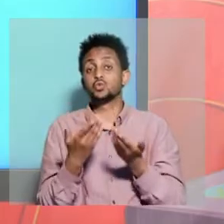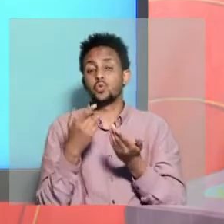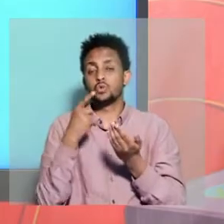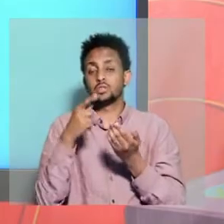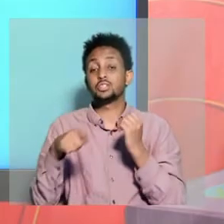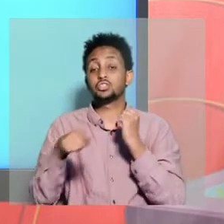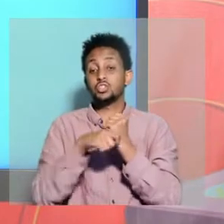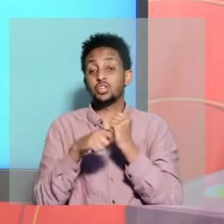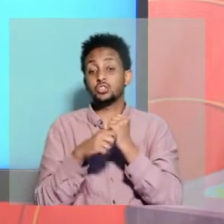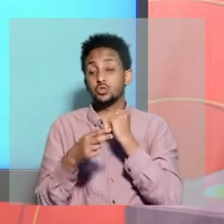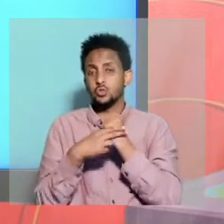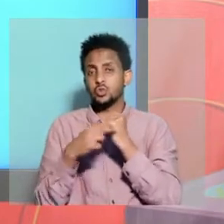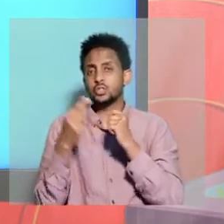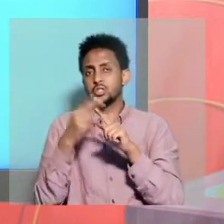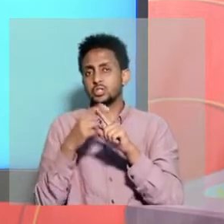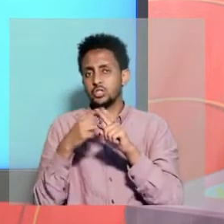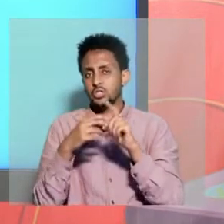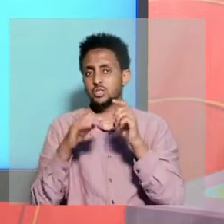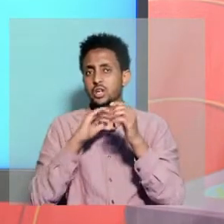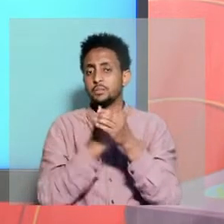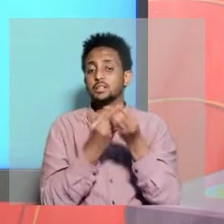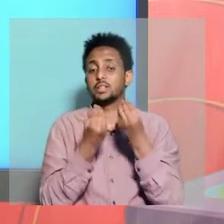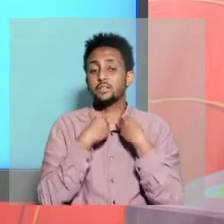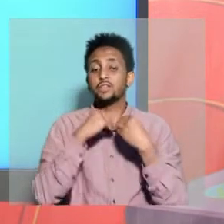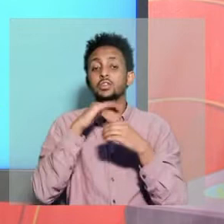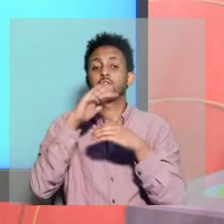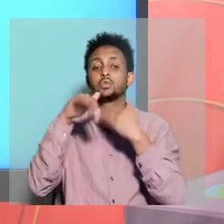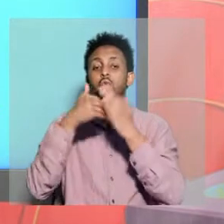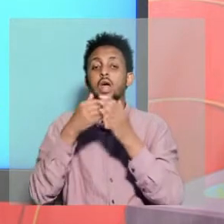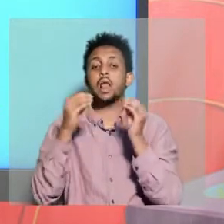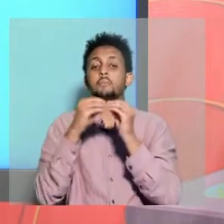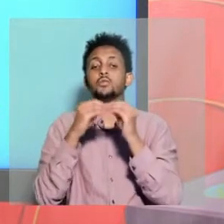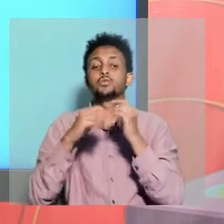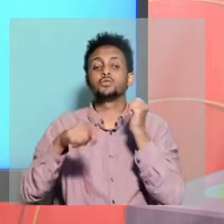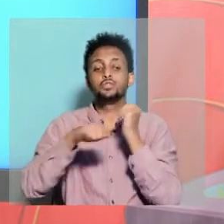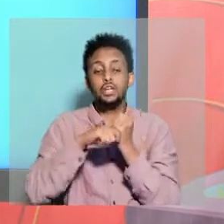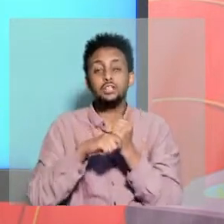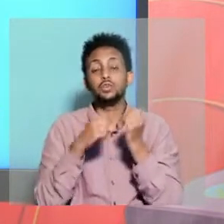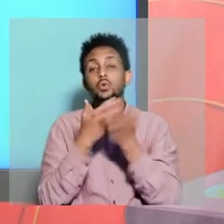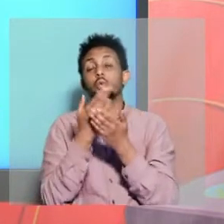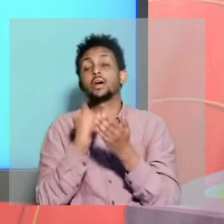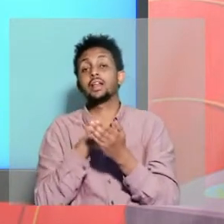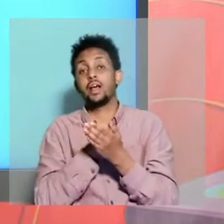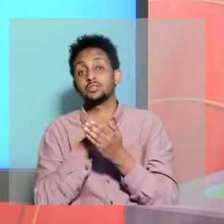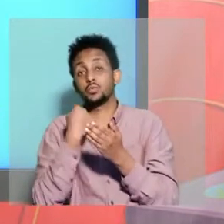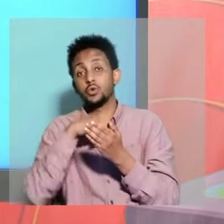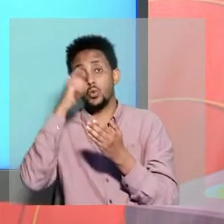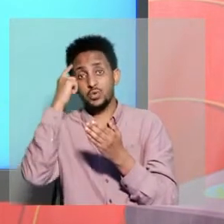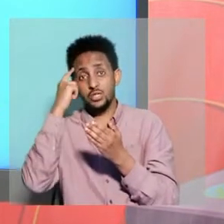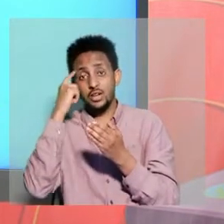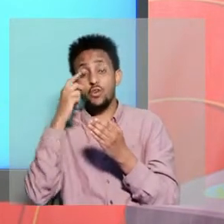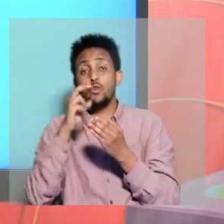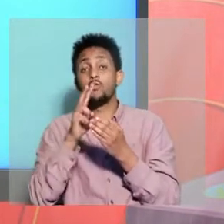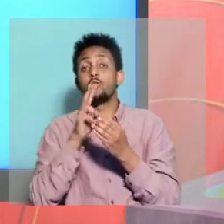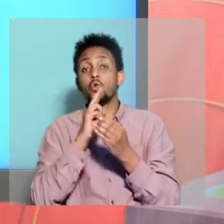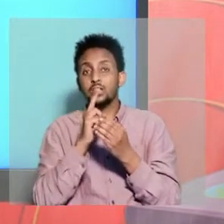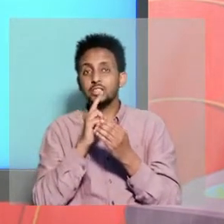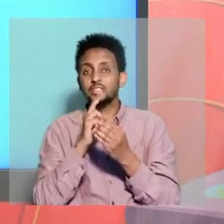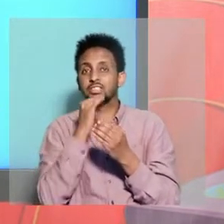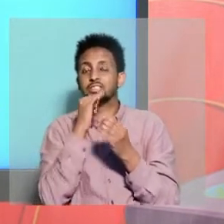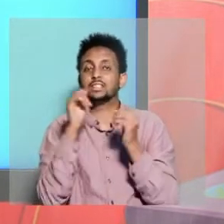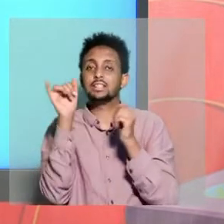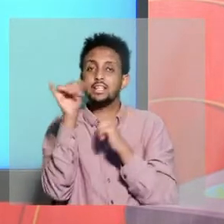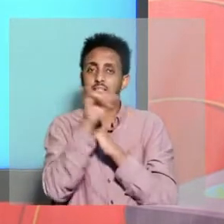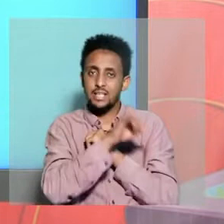the charge stored on each capacitor gives us the total amount of charge. Whereas when we consider about the voltage, since they have the